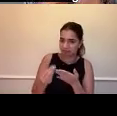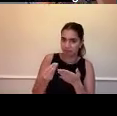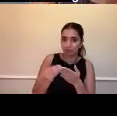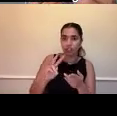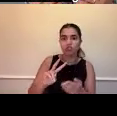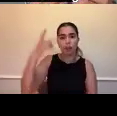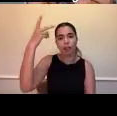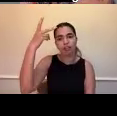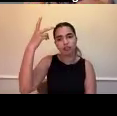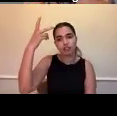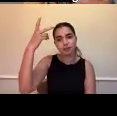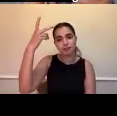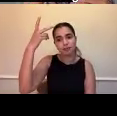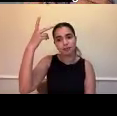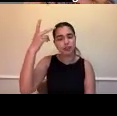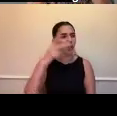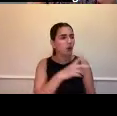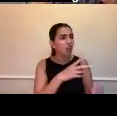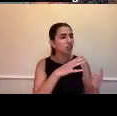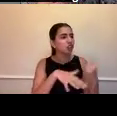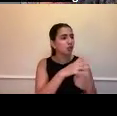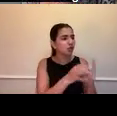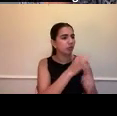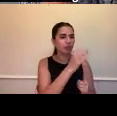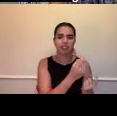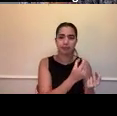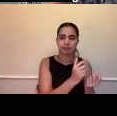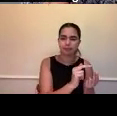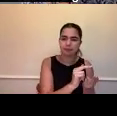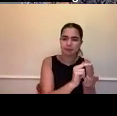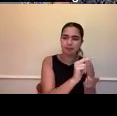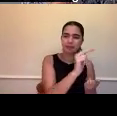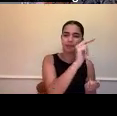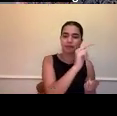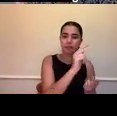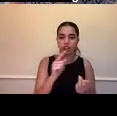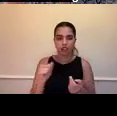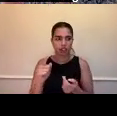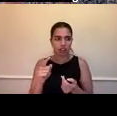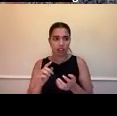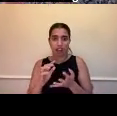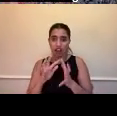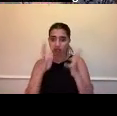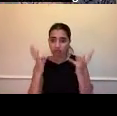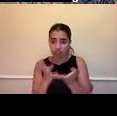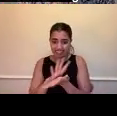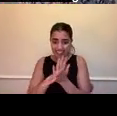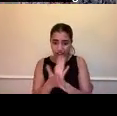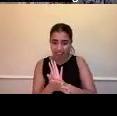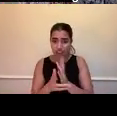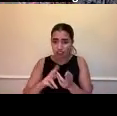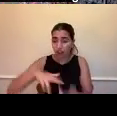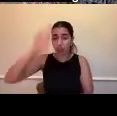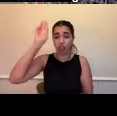very modest social improvement coupled with a rapid ecological degradation at the planetary scale and